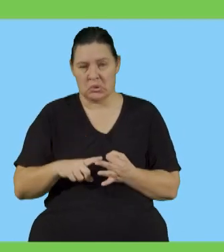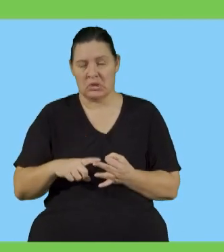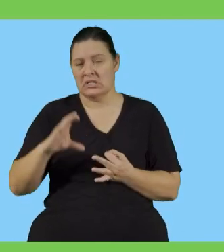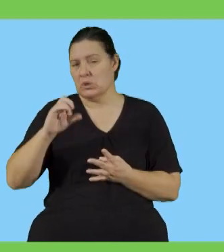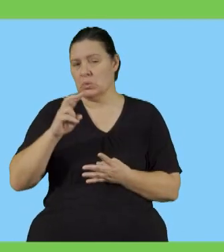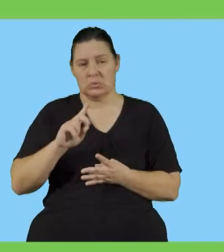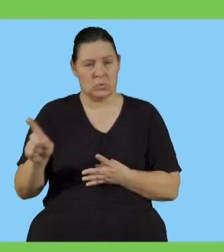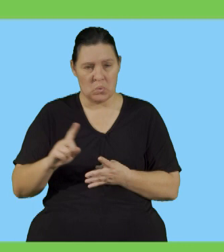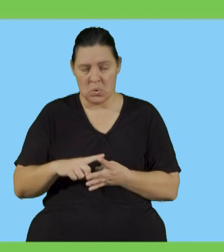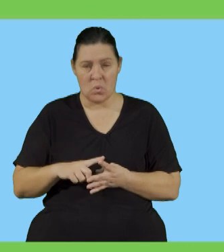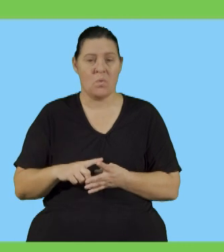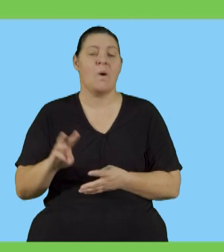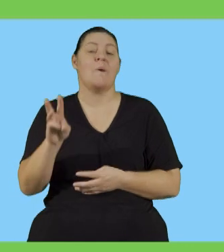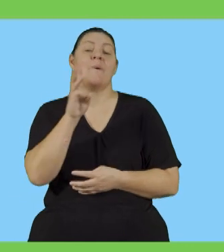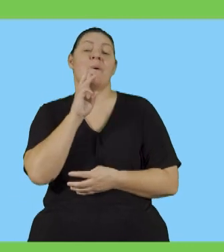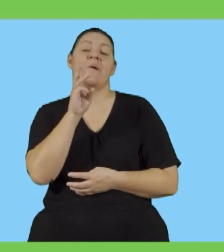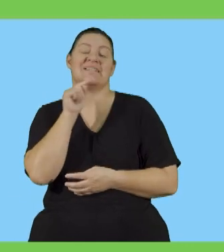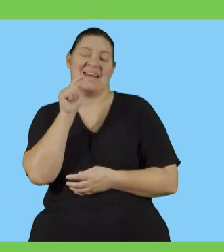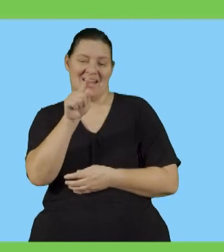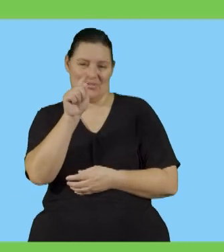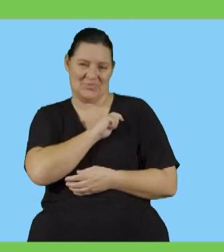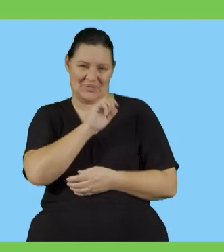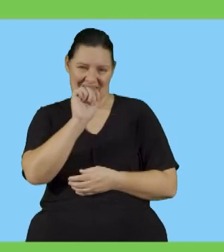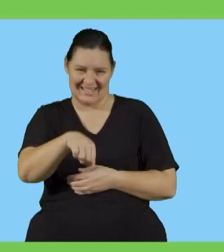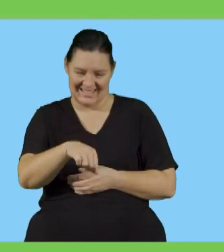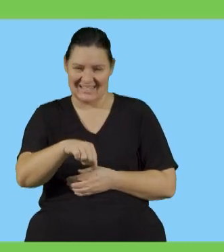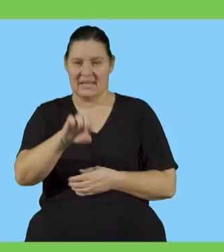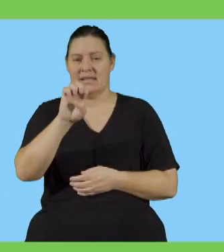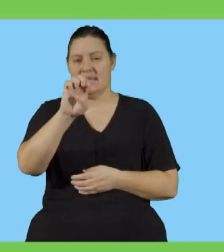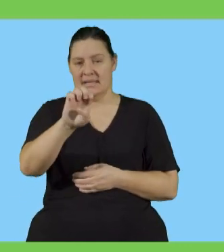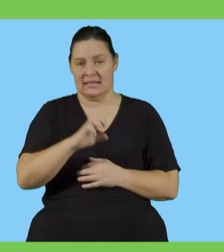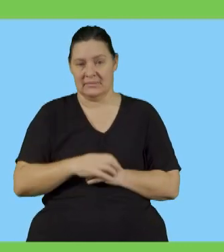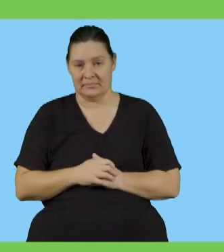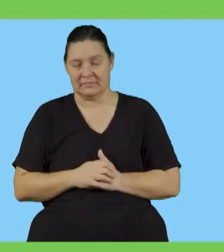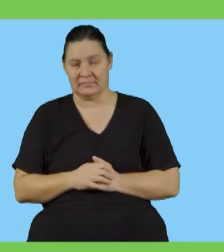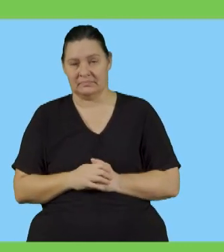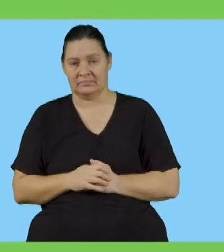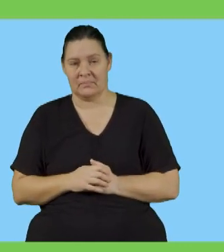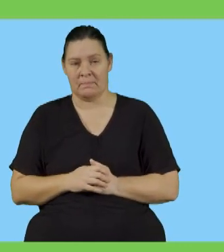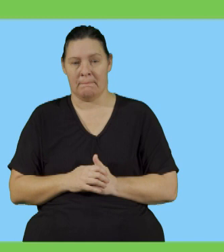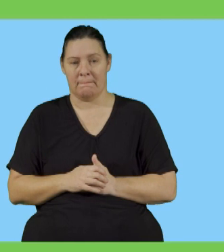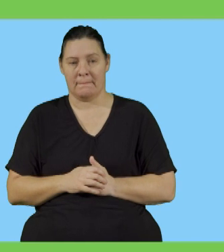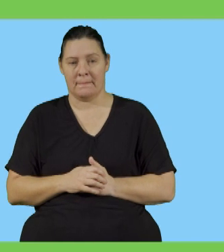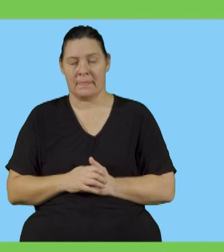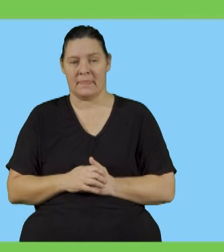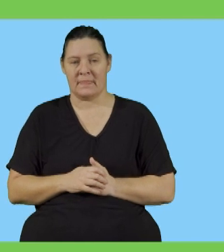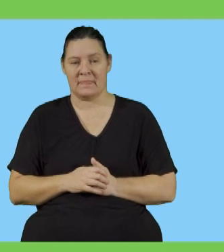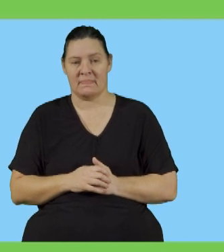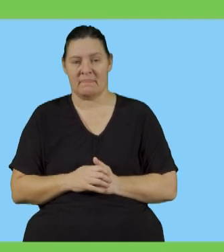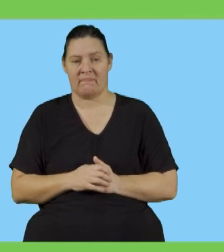oxygen, not carbon dioxide, but it is indeed water. So